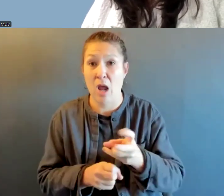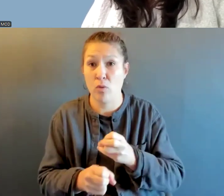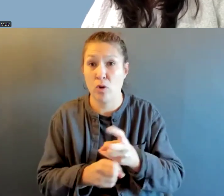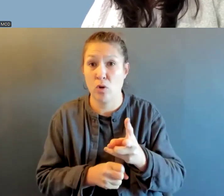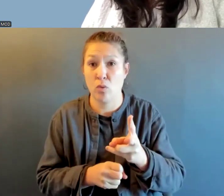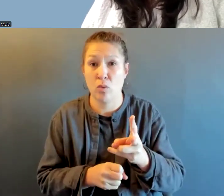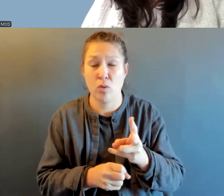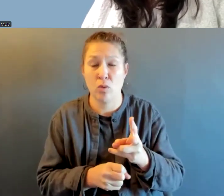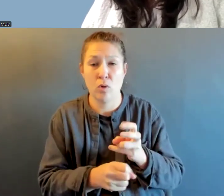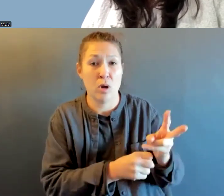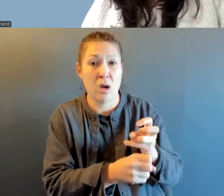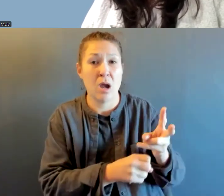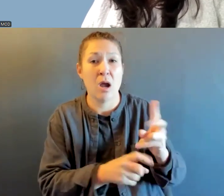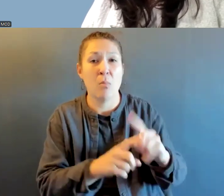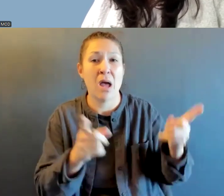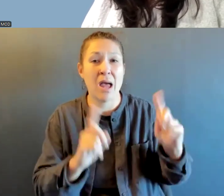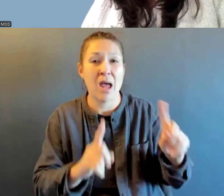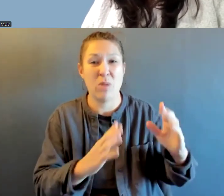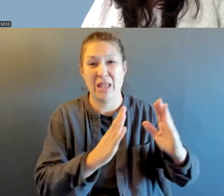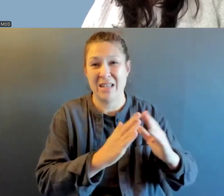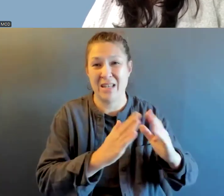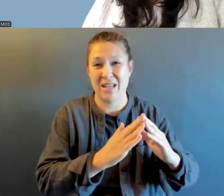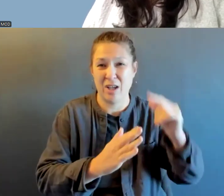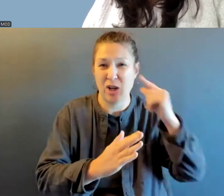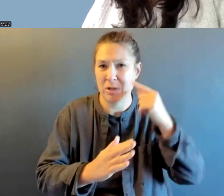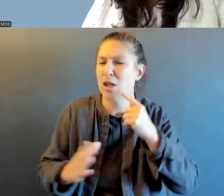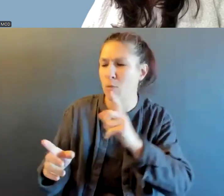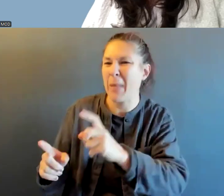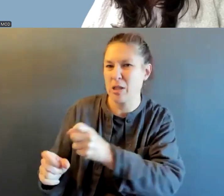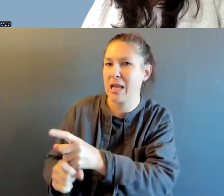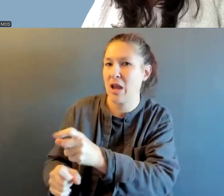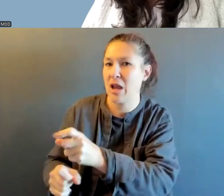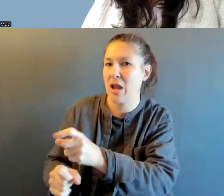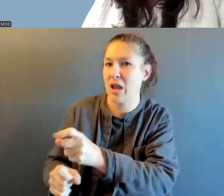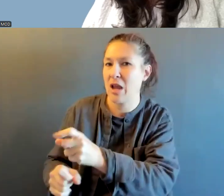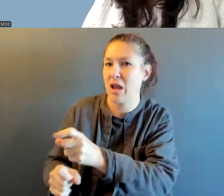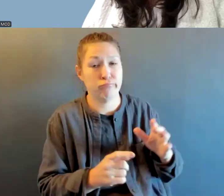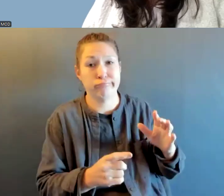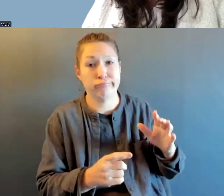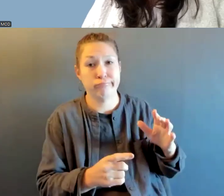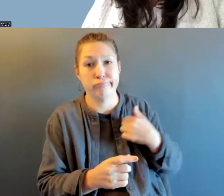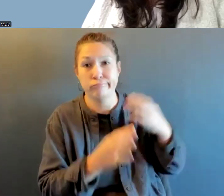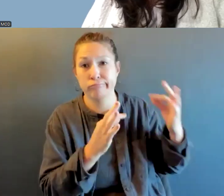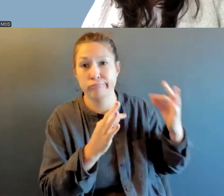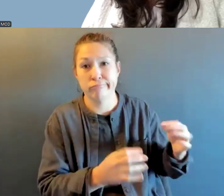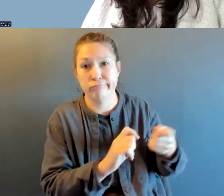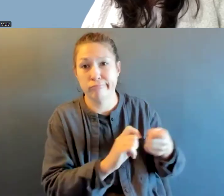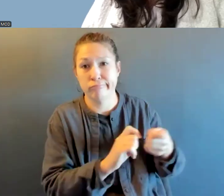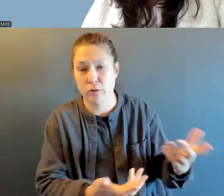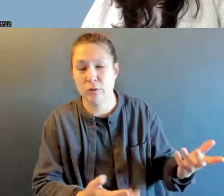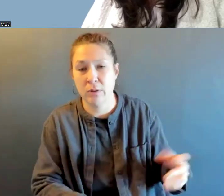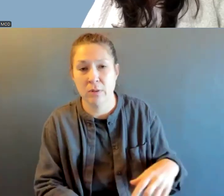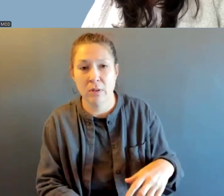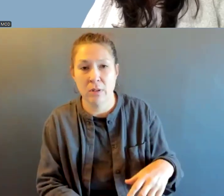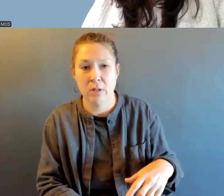our appointing authority asked us to do it yearly. So now we're doing it every year. So it's again, I think it's flexible, but talk to your local appointing authority